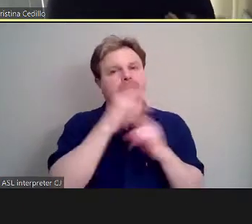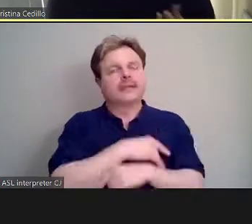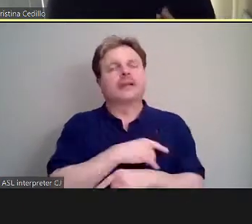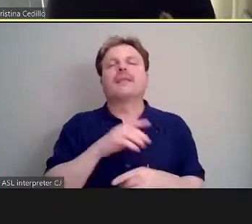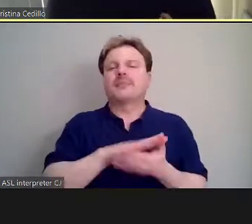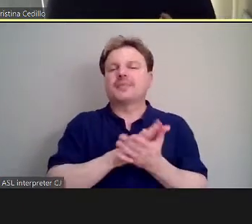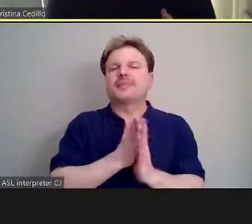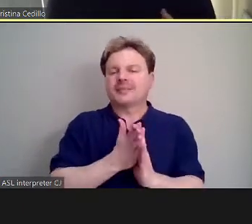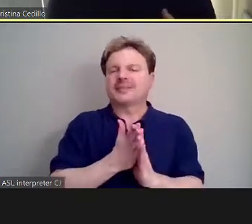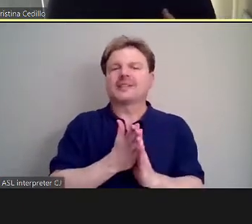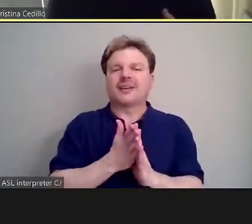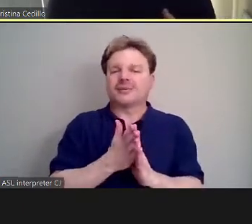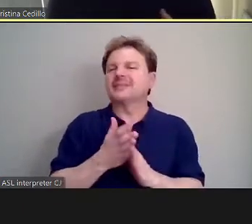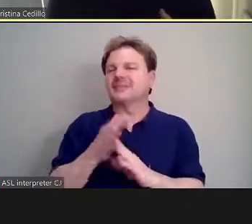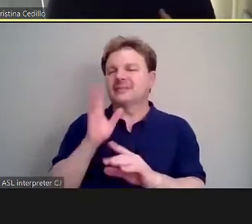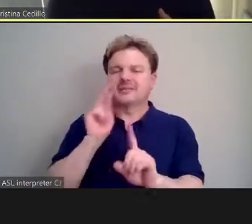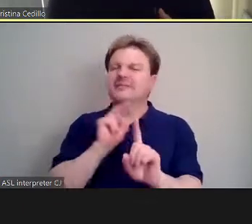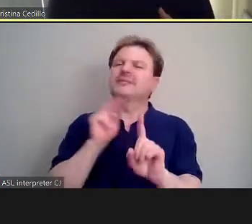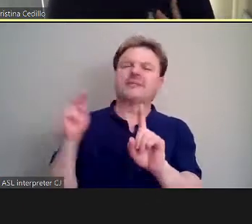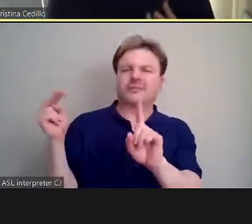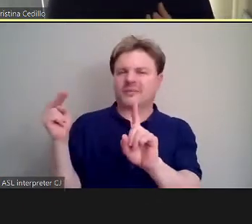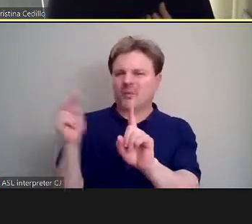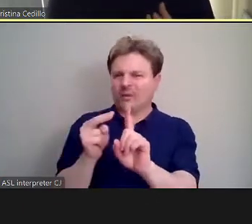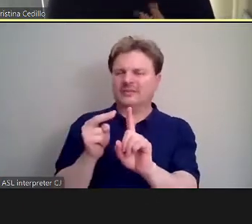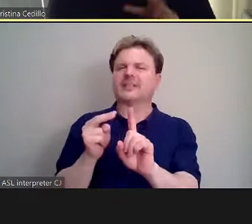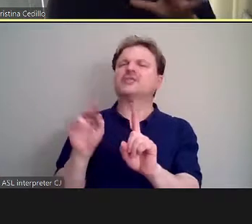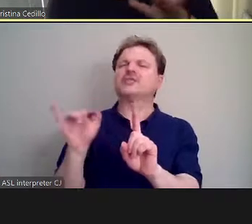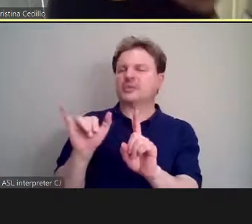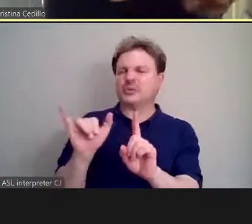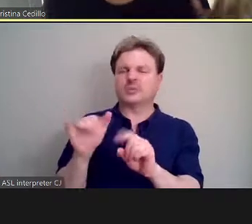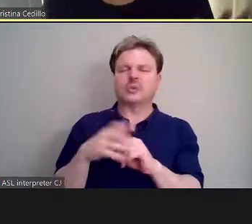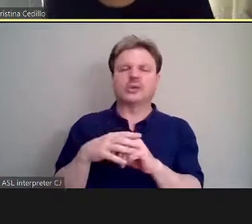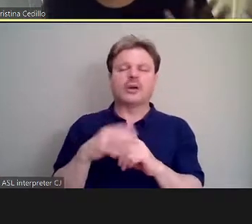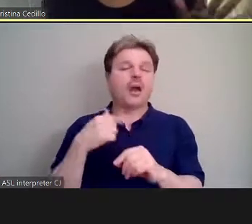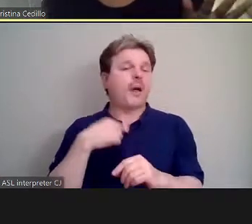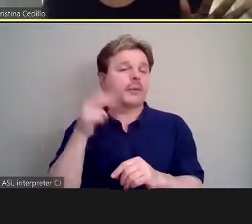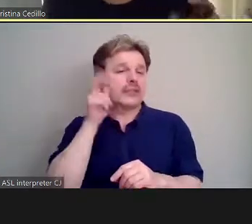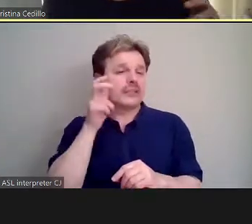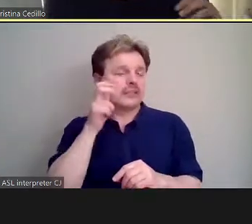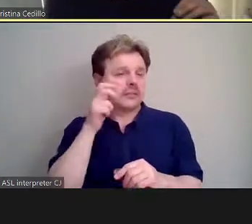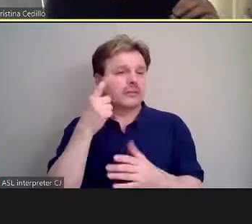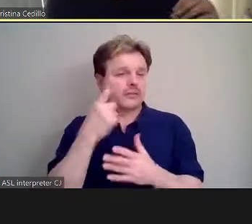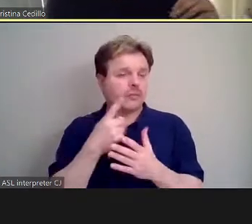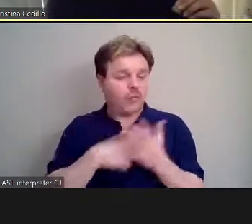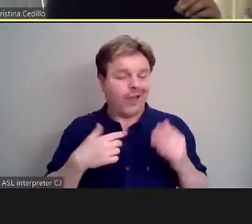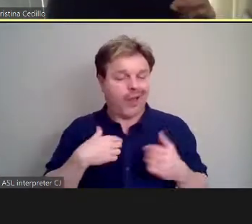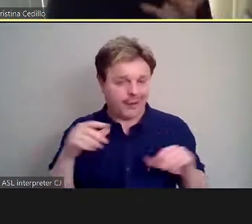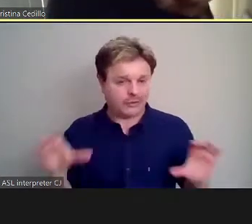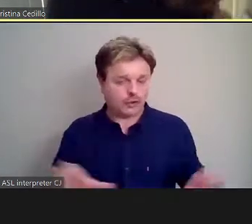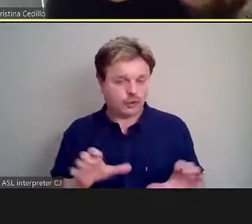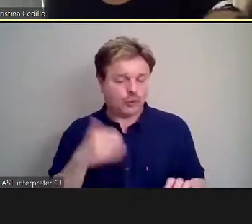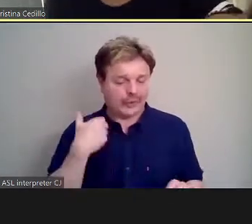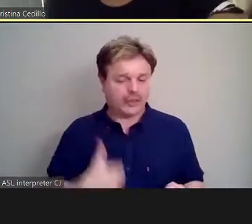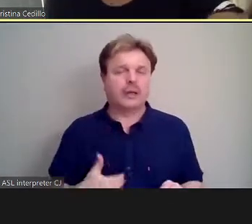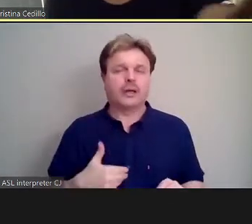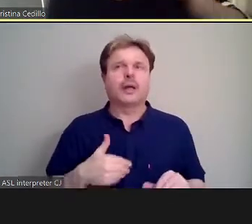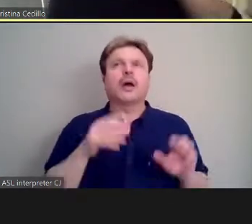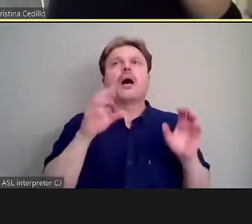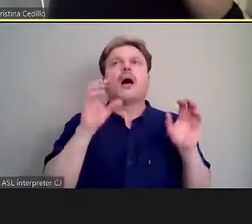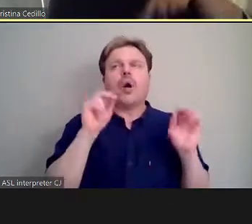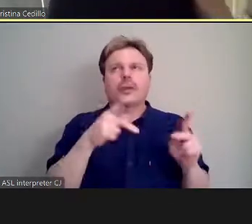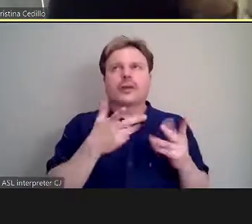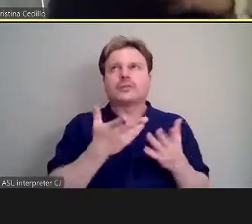too of, I'm not just going to be listening for what I should be doing, because in a way I'm like, okay, this is how I'm gonna